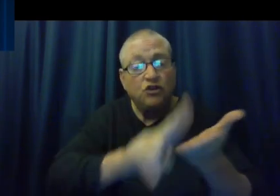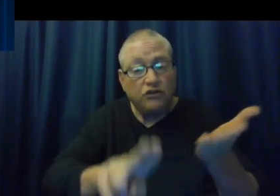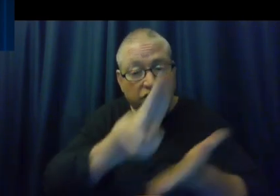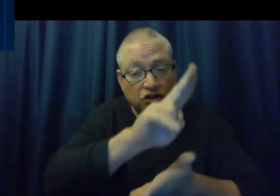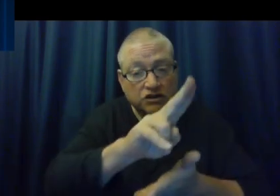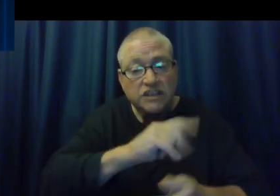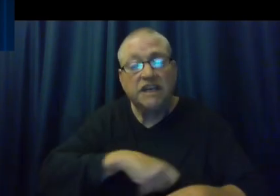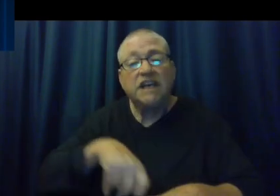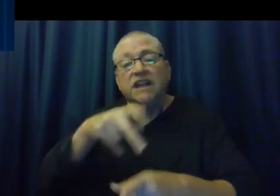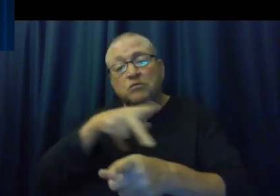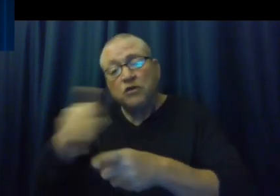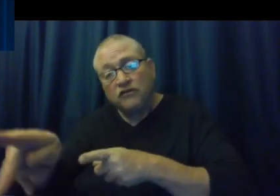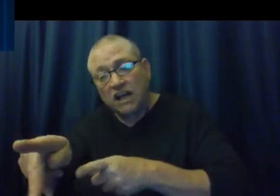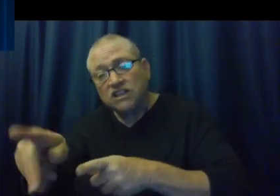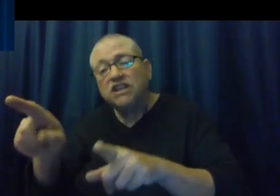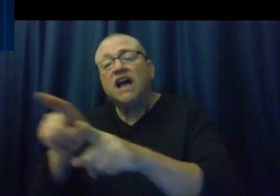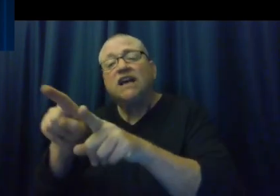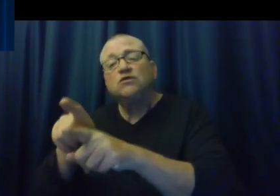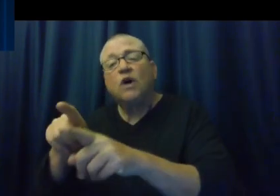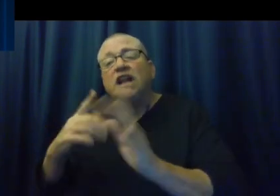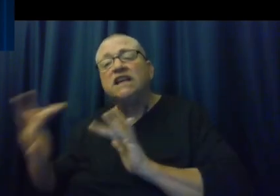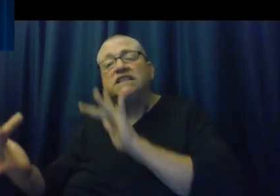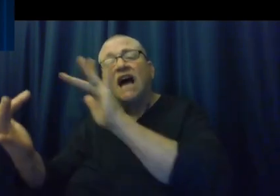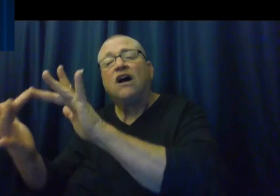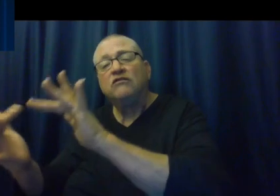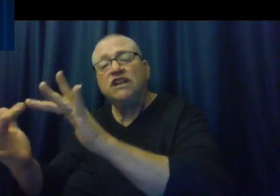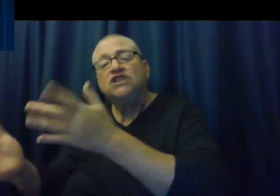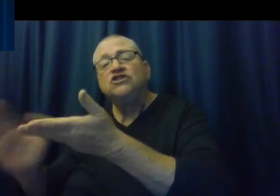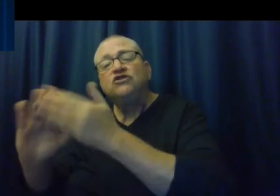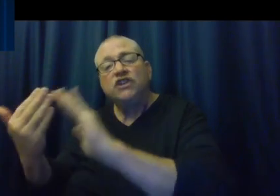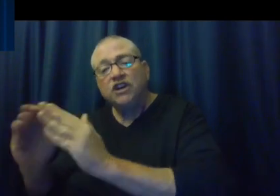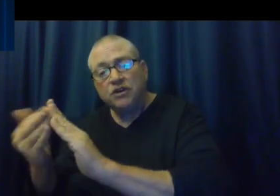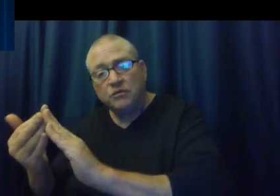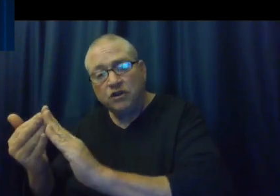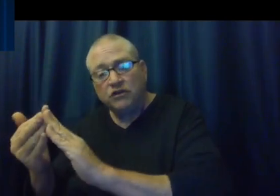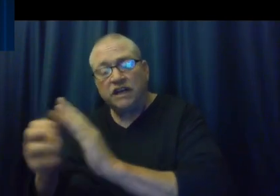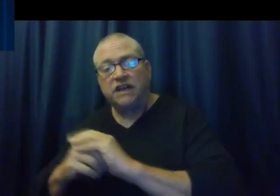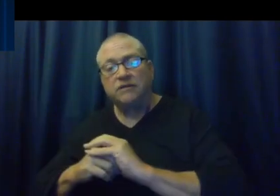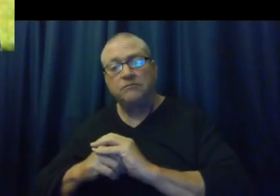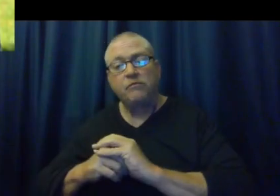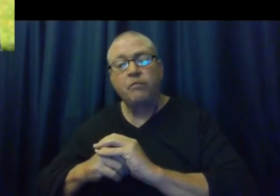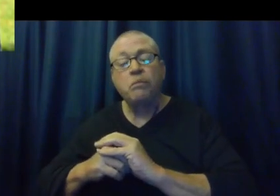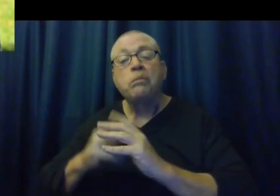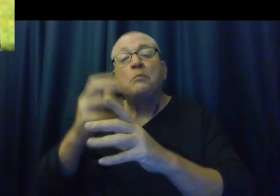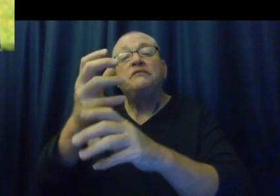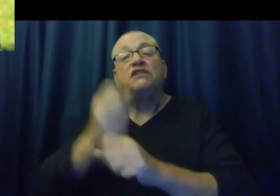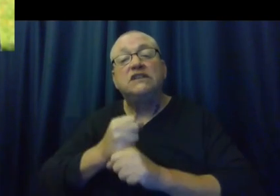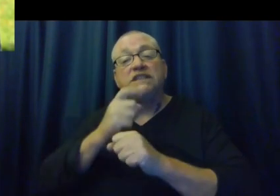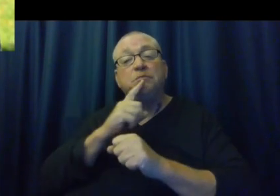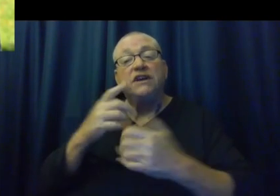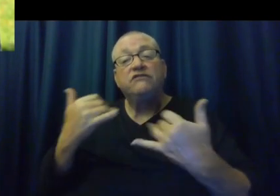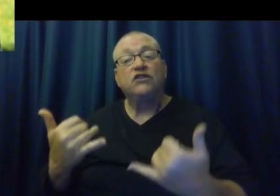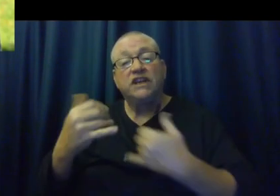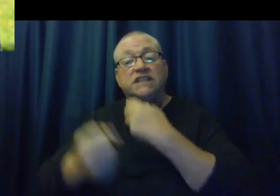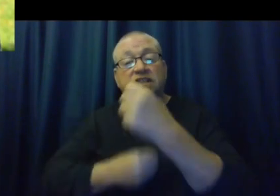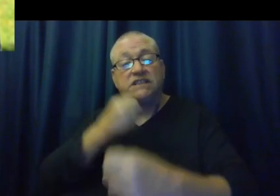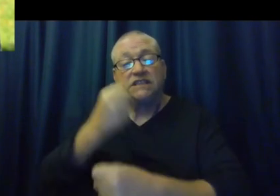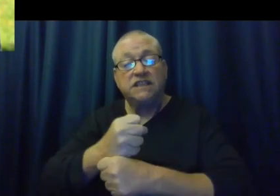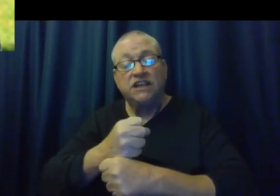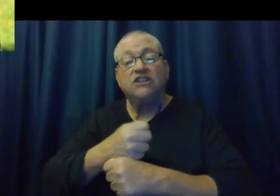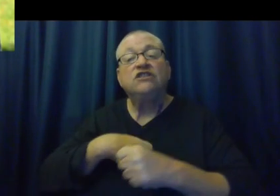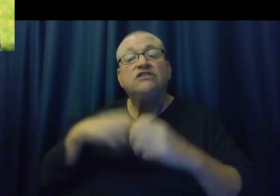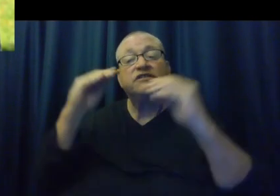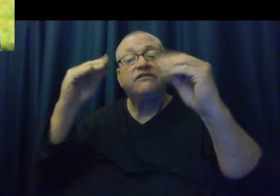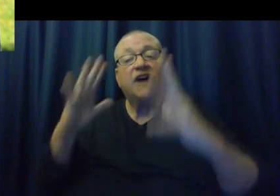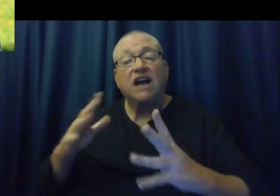profession, as well as service learning programs and outreach to the local and broader community. The recipient for this year's